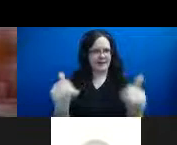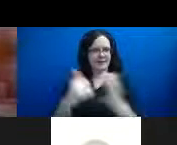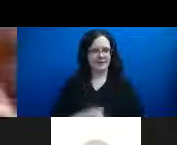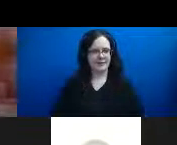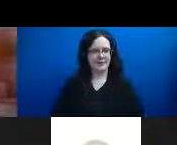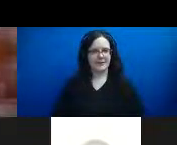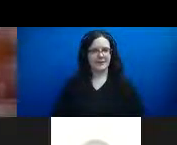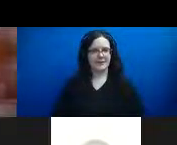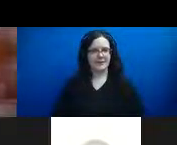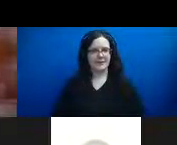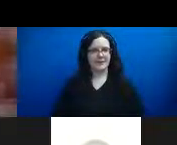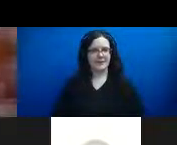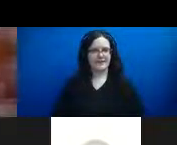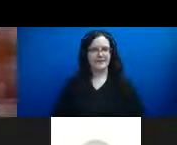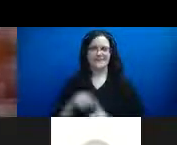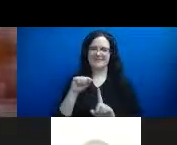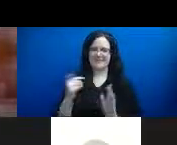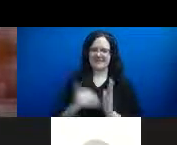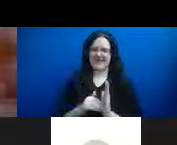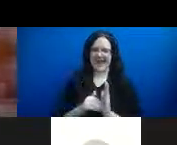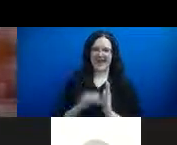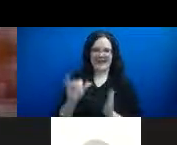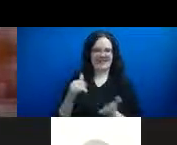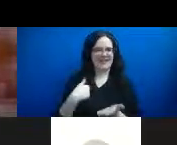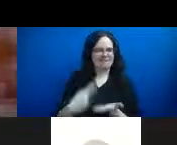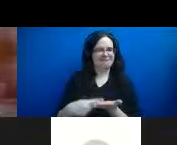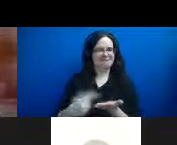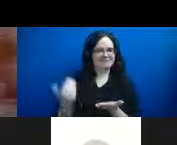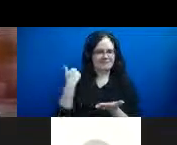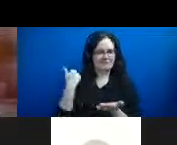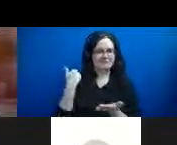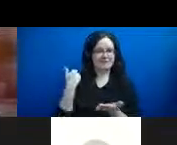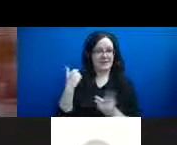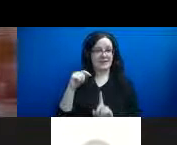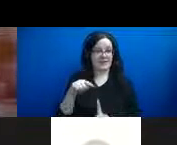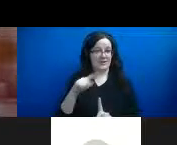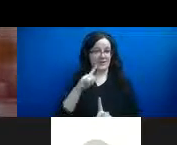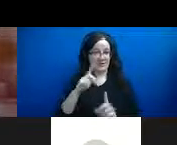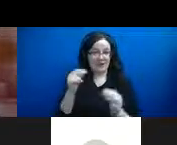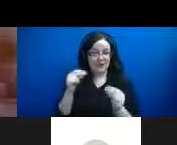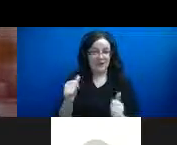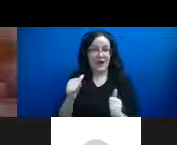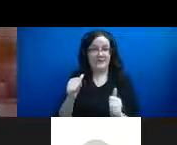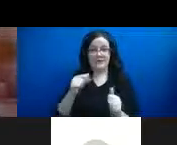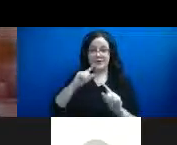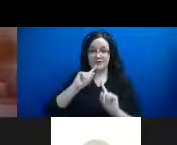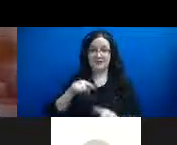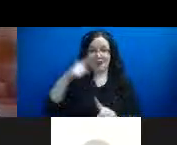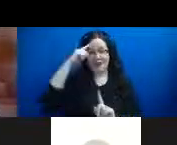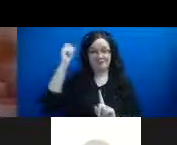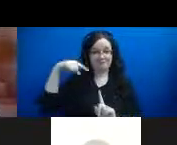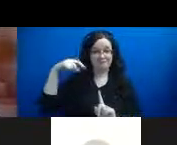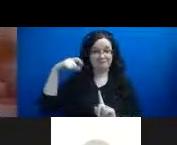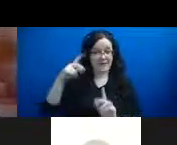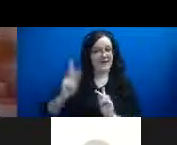Which again is that piece that we talked about earlier, that when you have really rapid responding, that people with